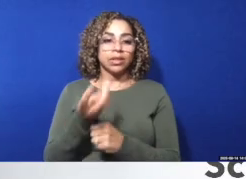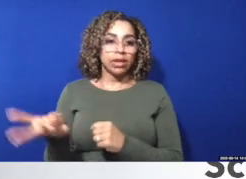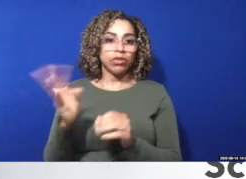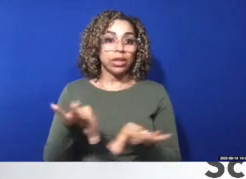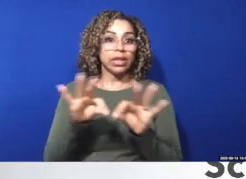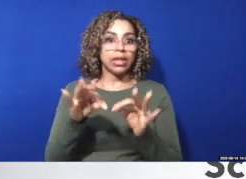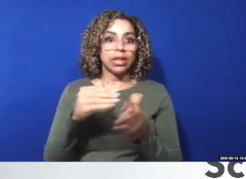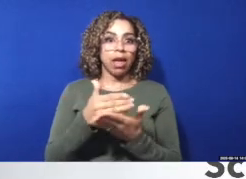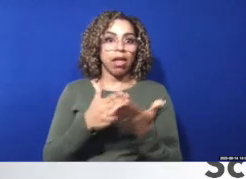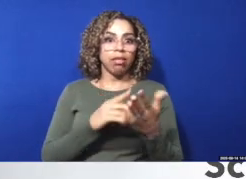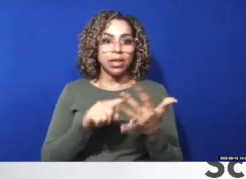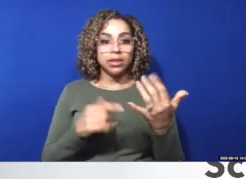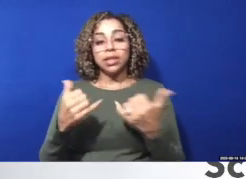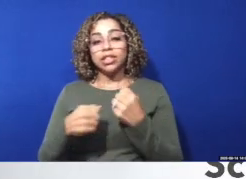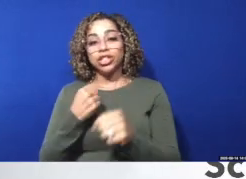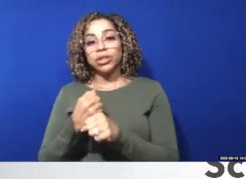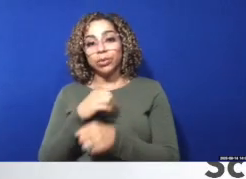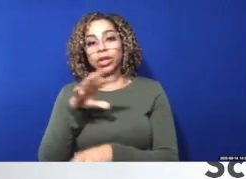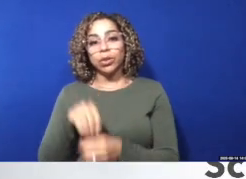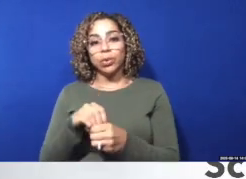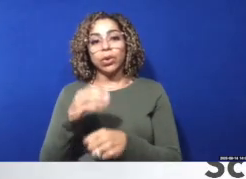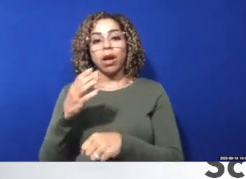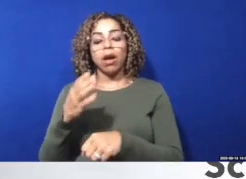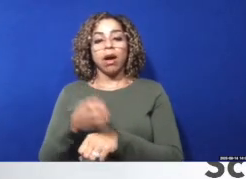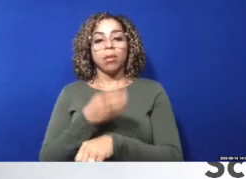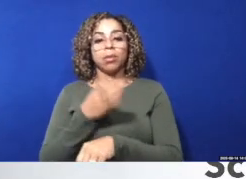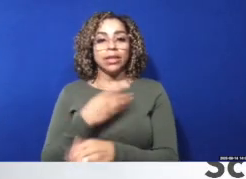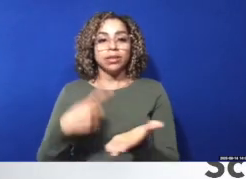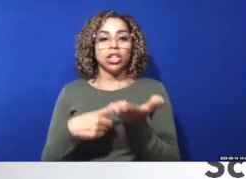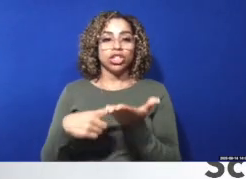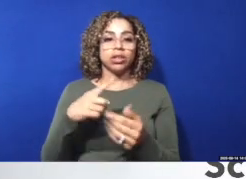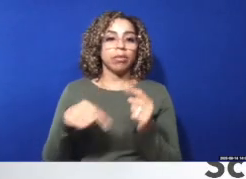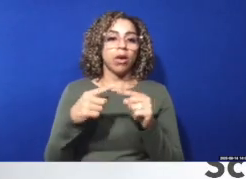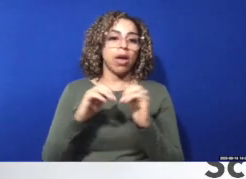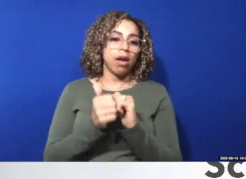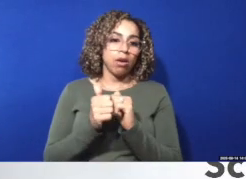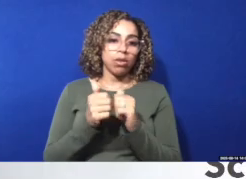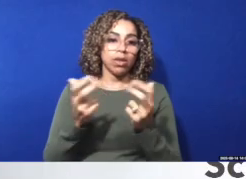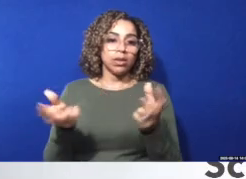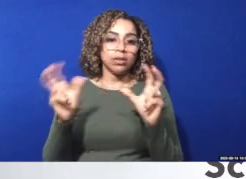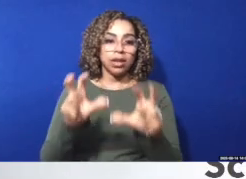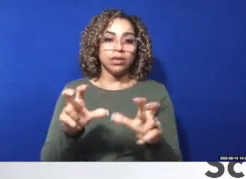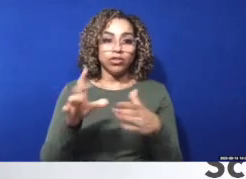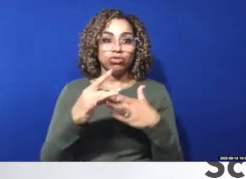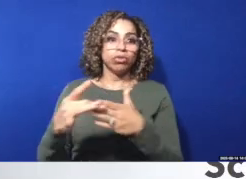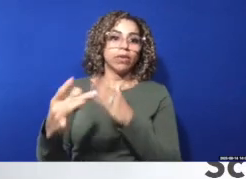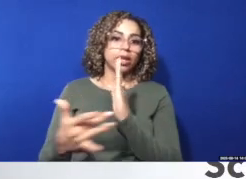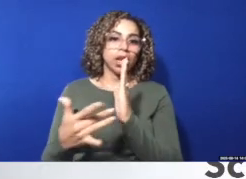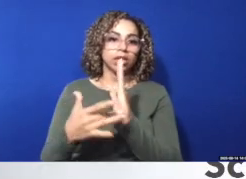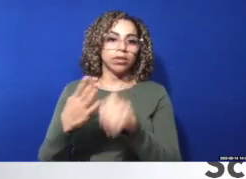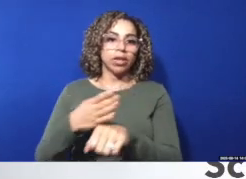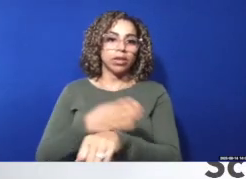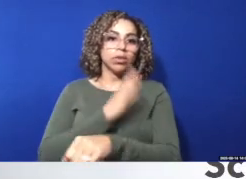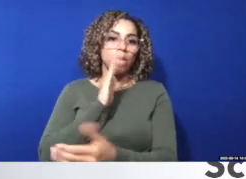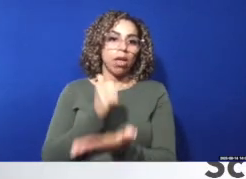our incentives drive technology advancement and market adoption of clean heavy-duty technologies that will allow the state to meet its